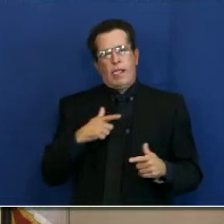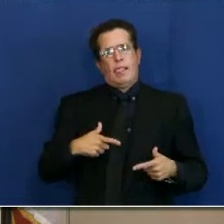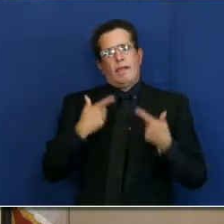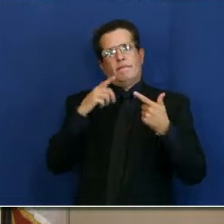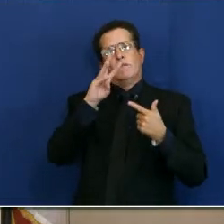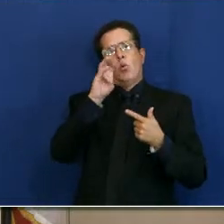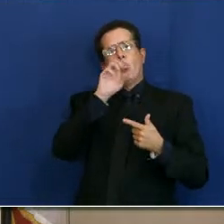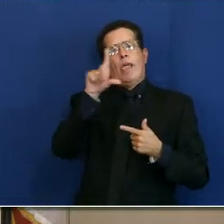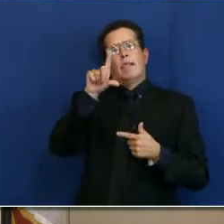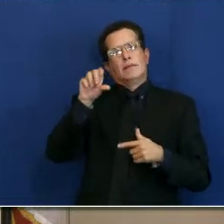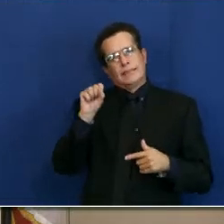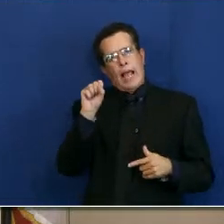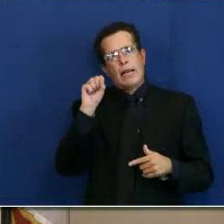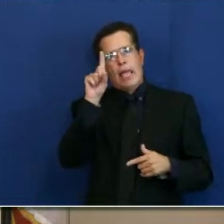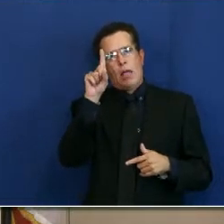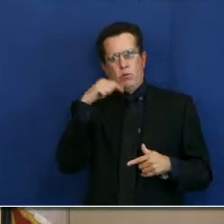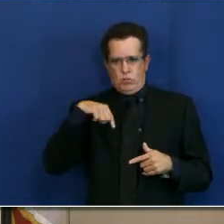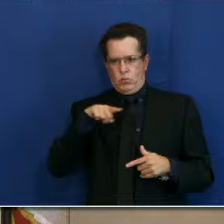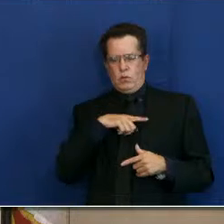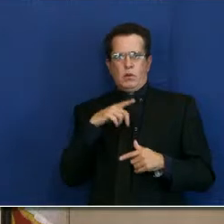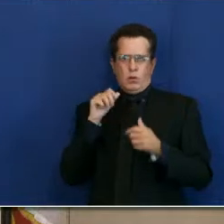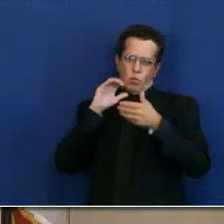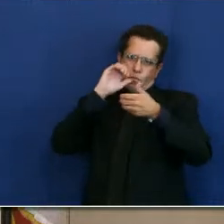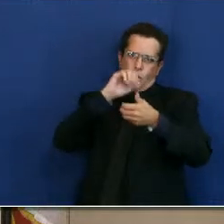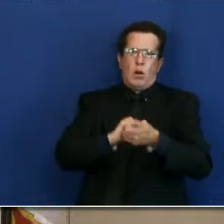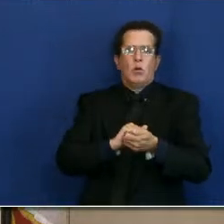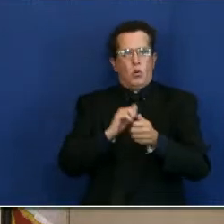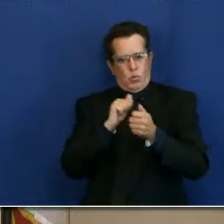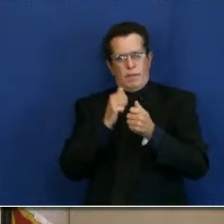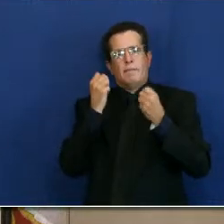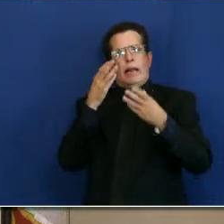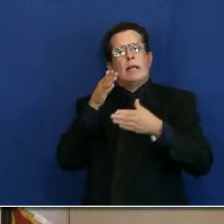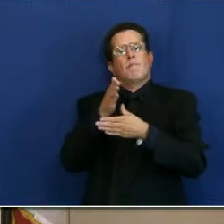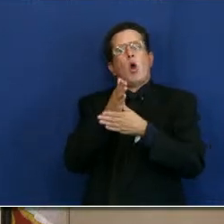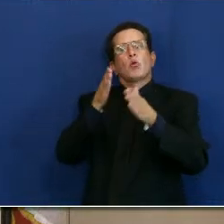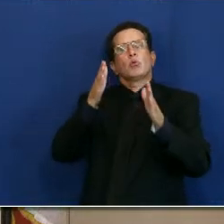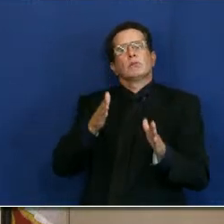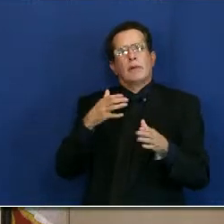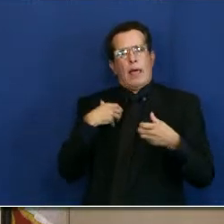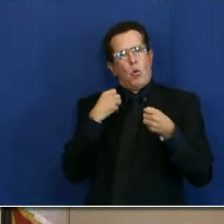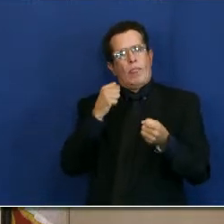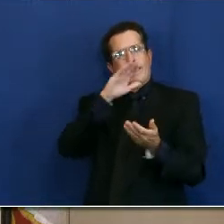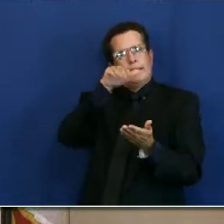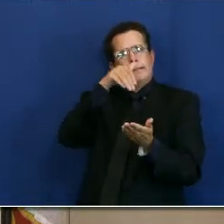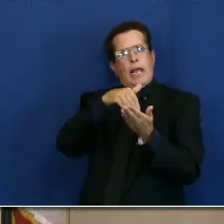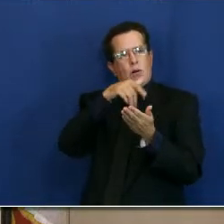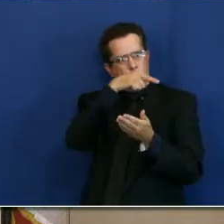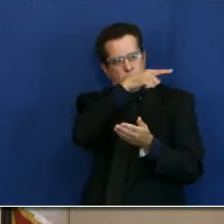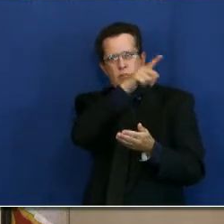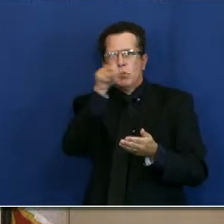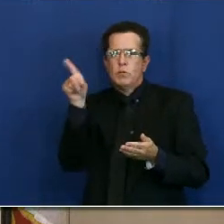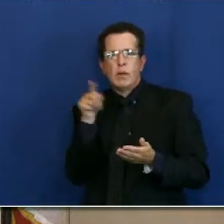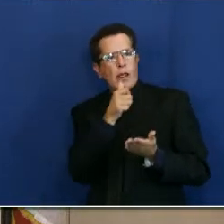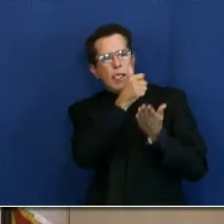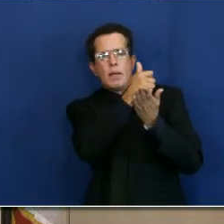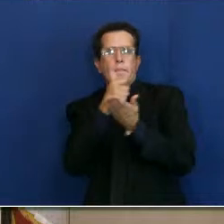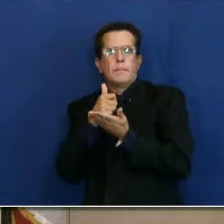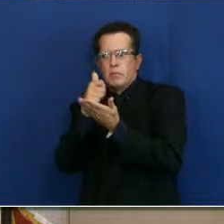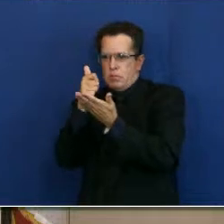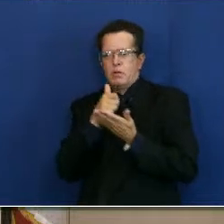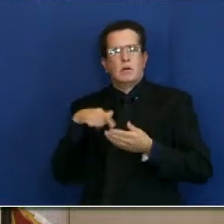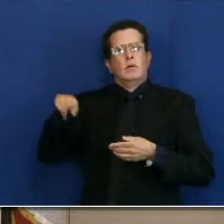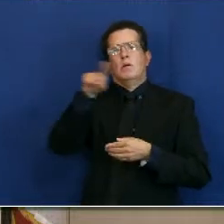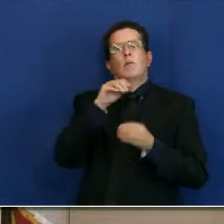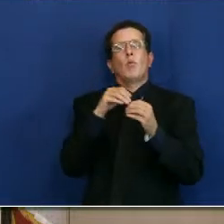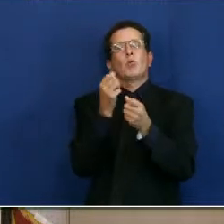Diego vision, has worked hand in hand with our community partners, our health centers, to create a region that is safe, healthy,